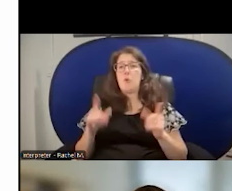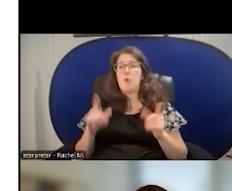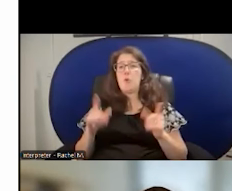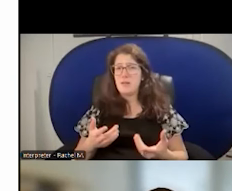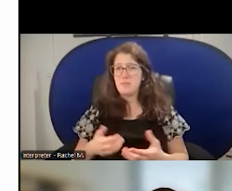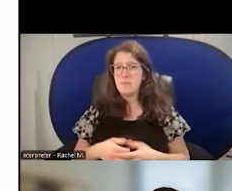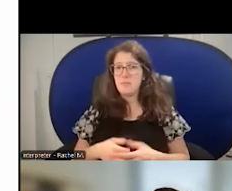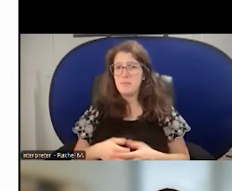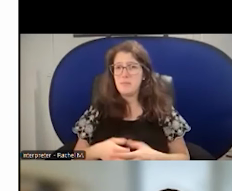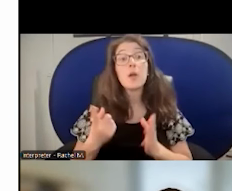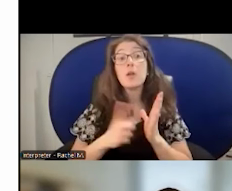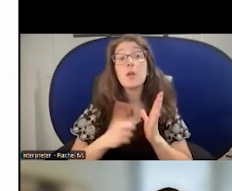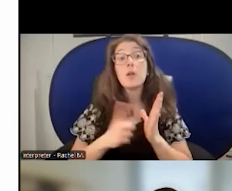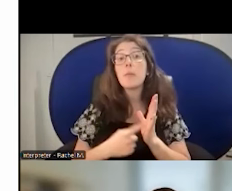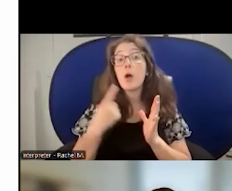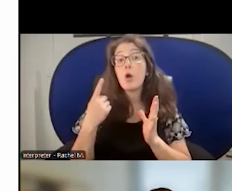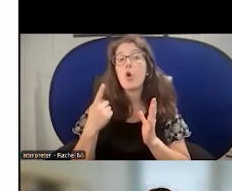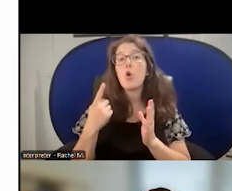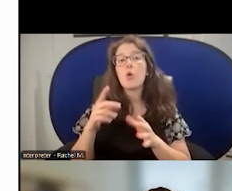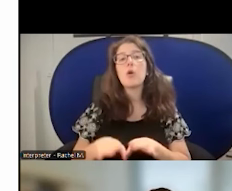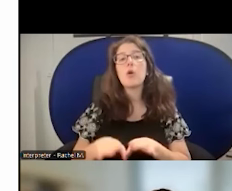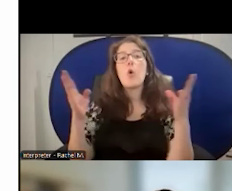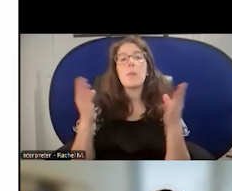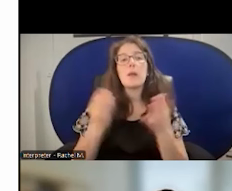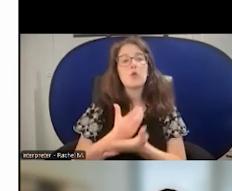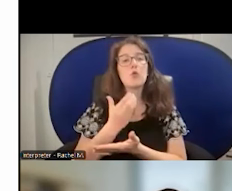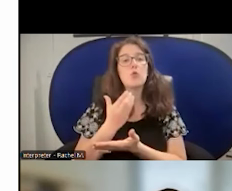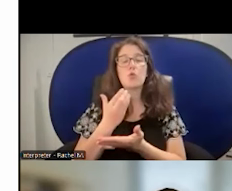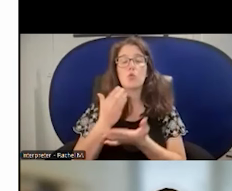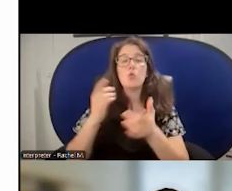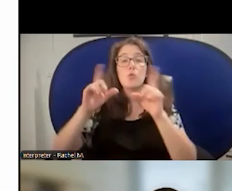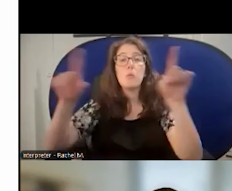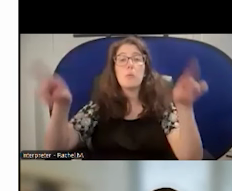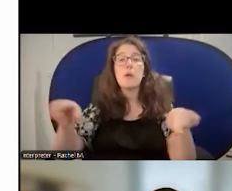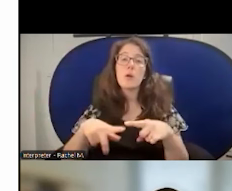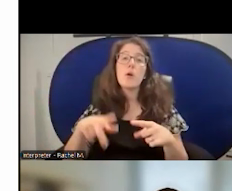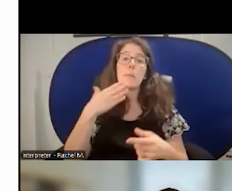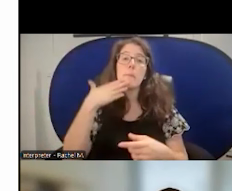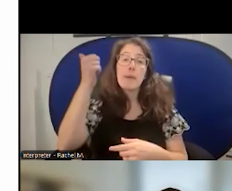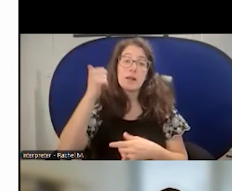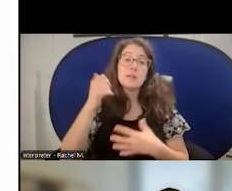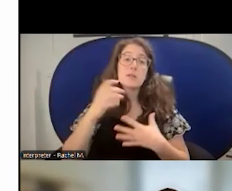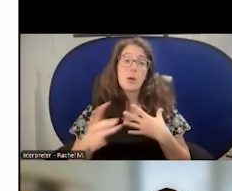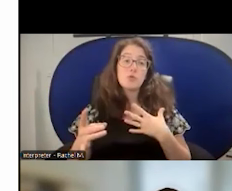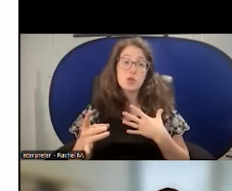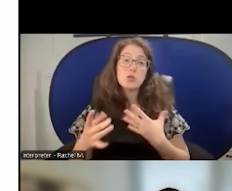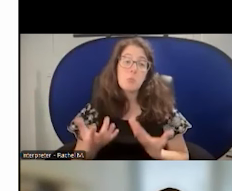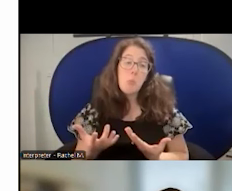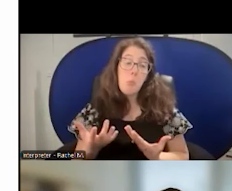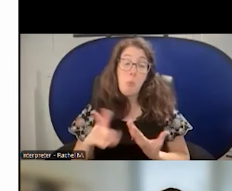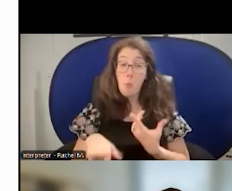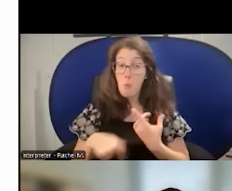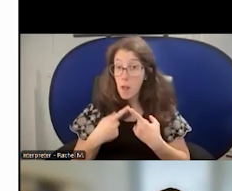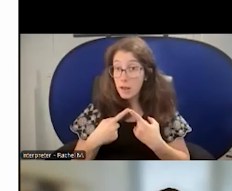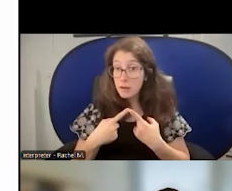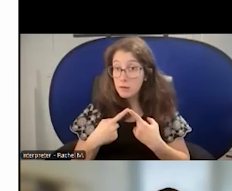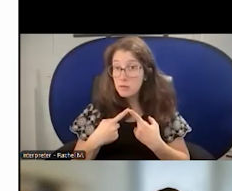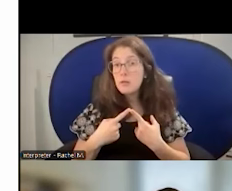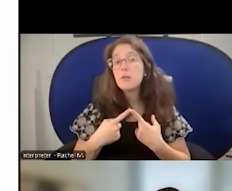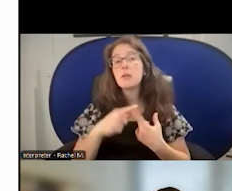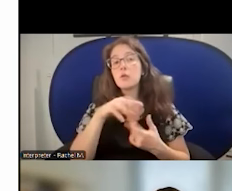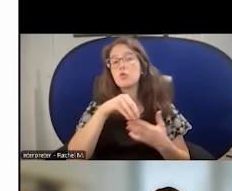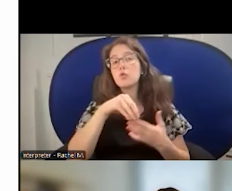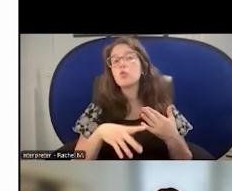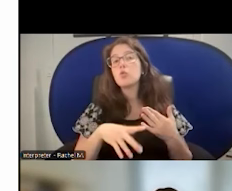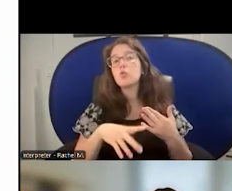Sometimes open a new window is the best option regardless. And that is going to be in a situation where you are asking the student